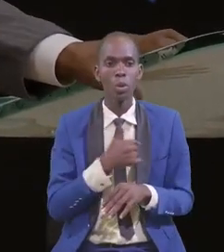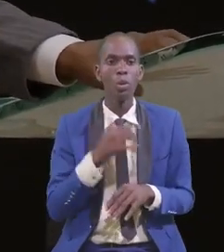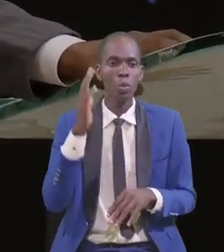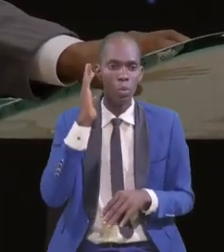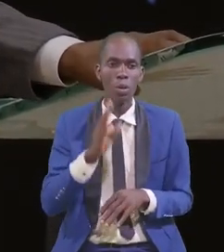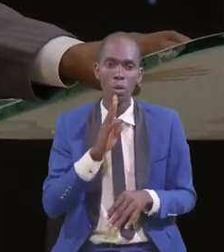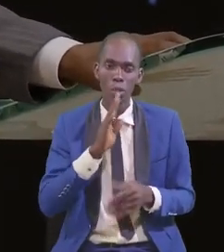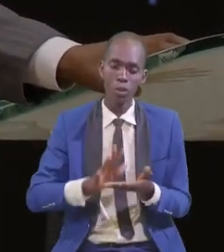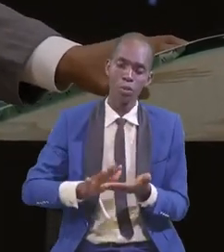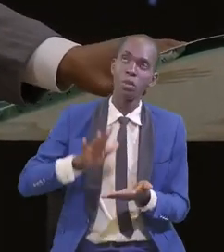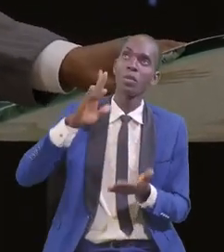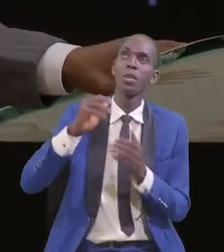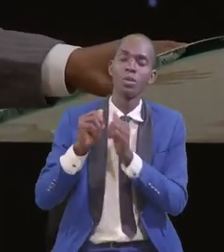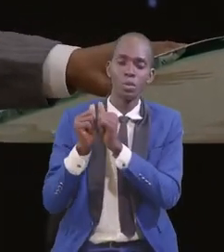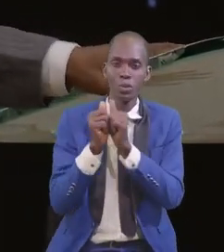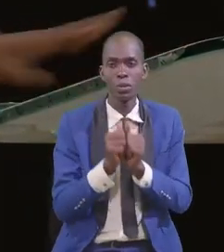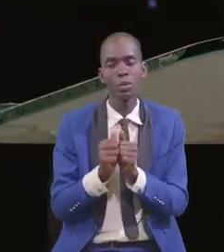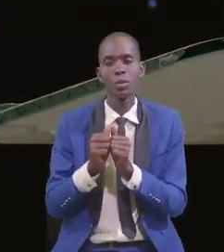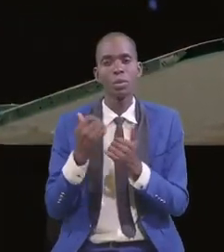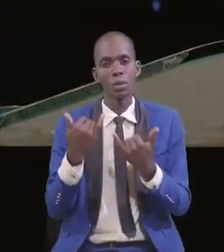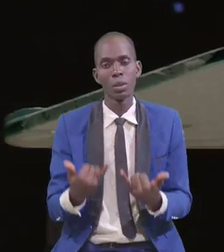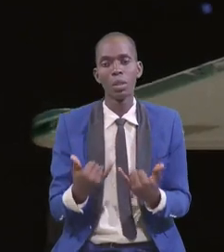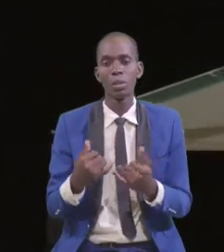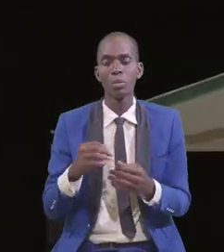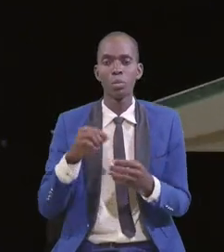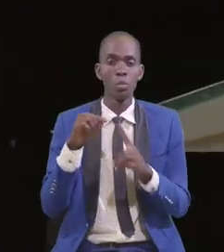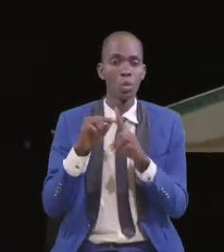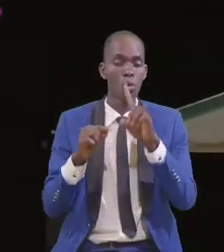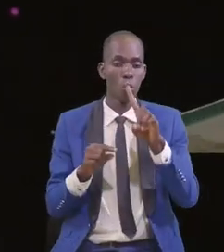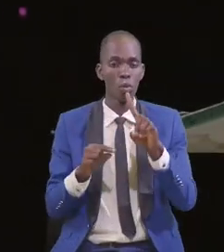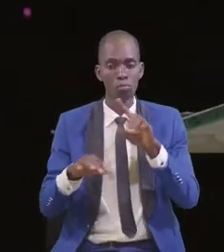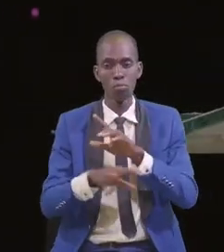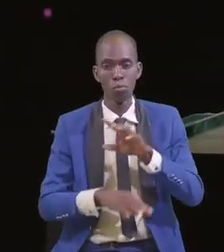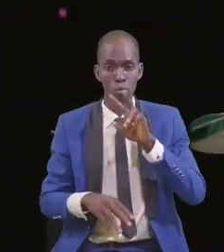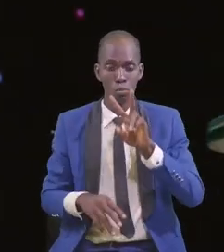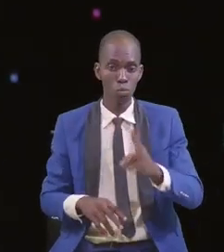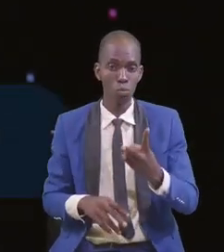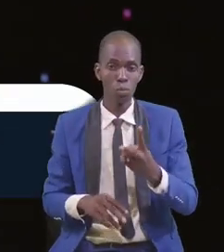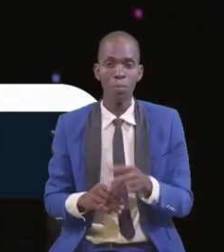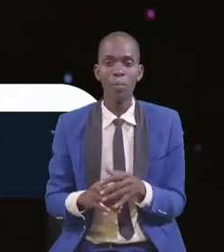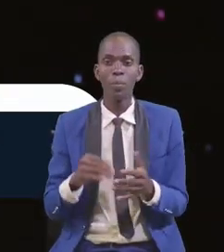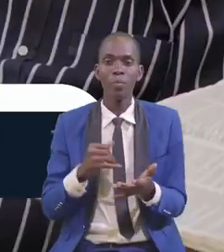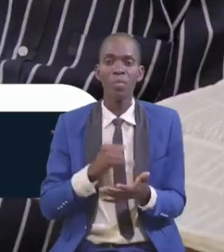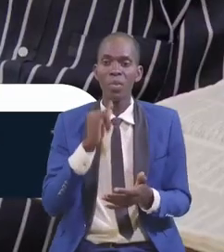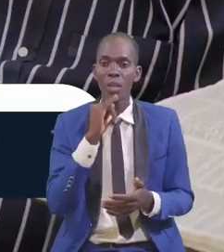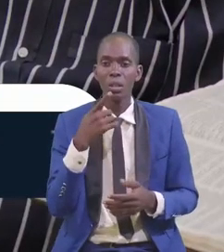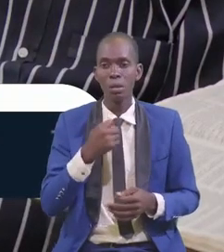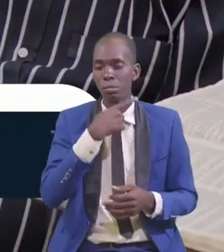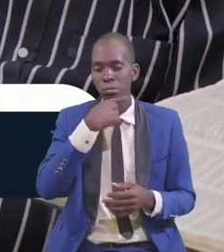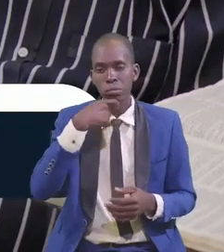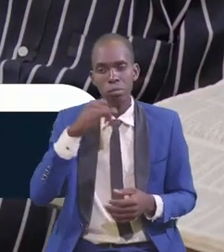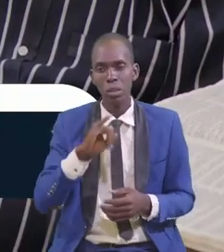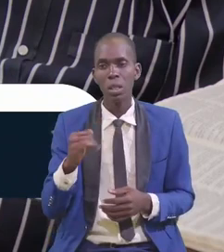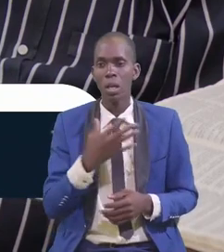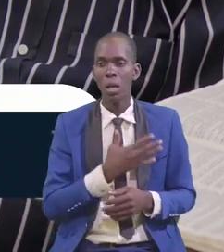and the promotion of the godly. Look at number two there. Number two is the withering and the passing